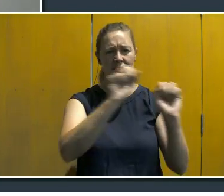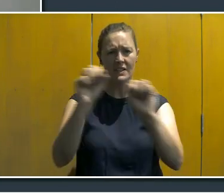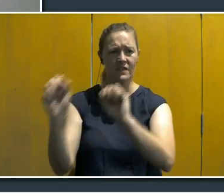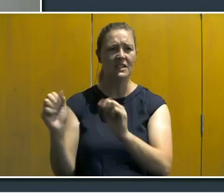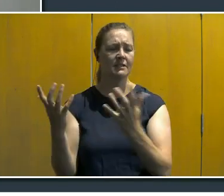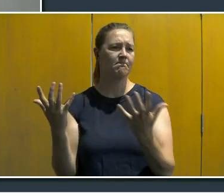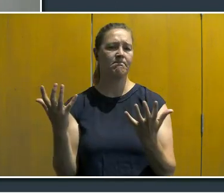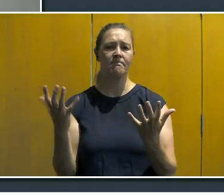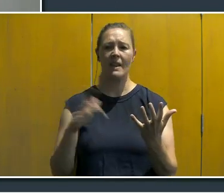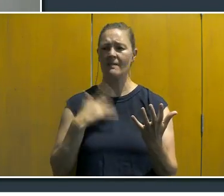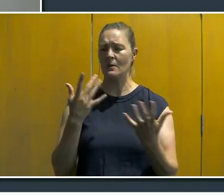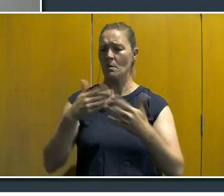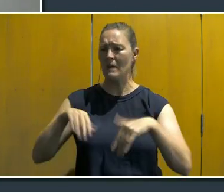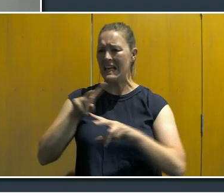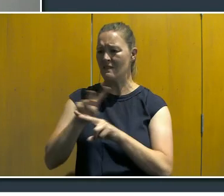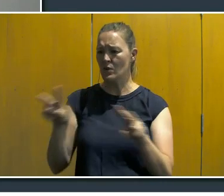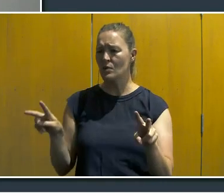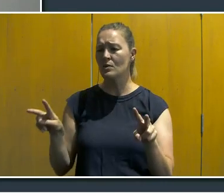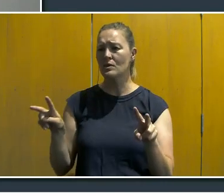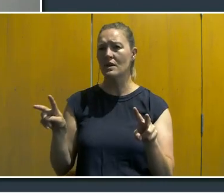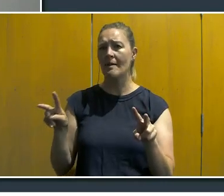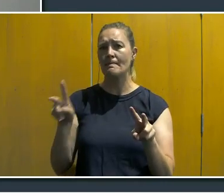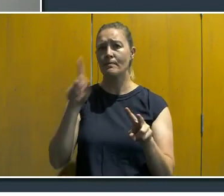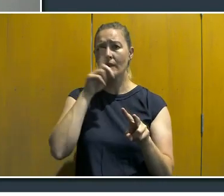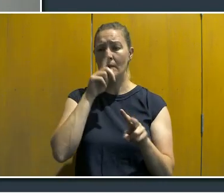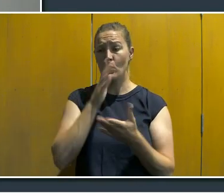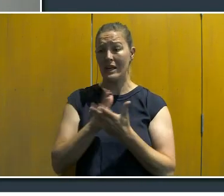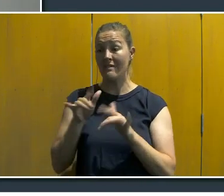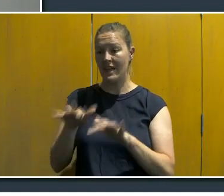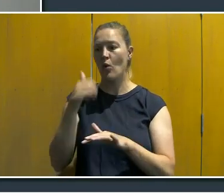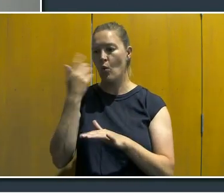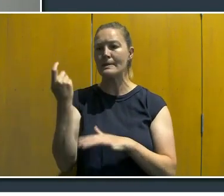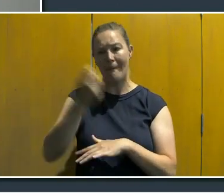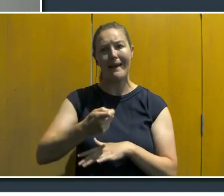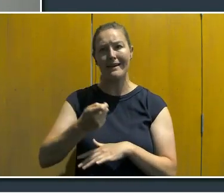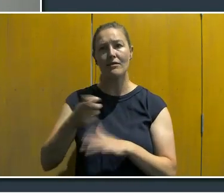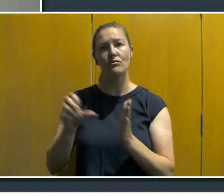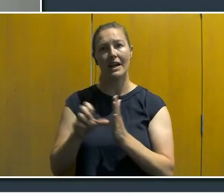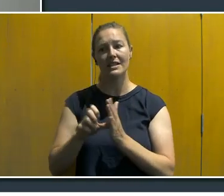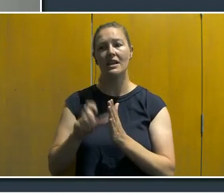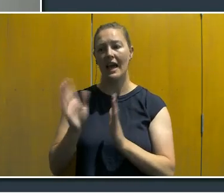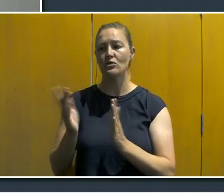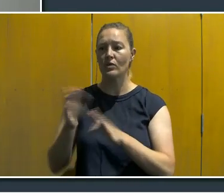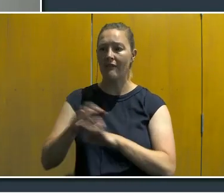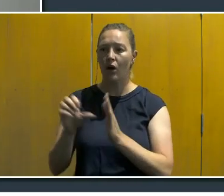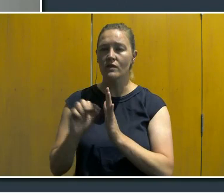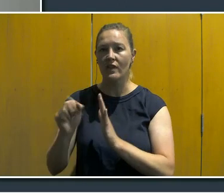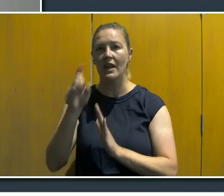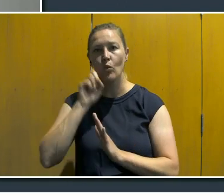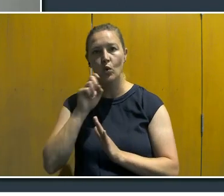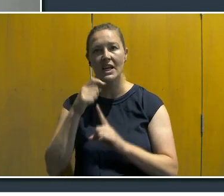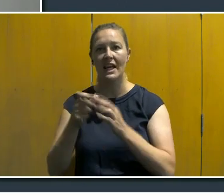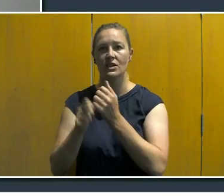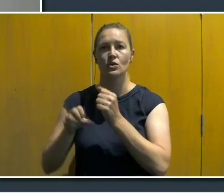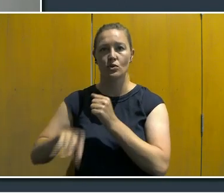know. The people of Bayview have always paid more than their fair share. They've had to pay for their water, they've had to pay for their